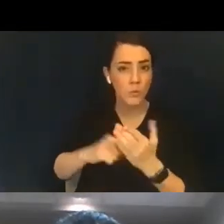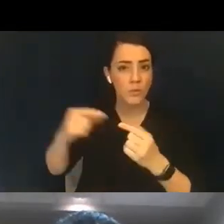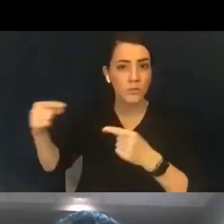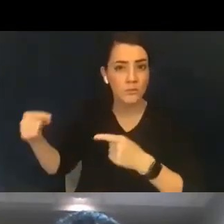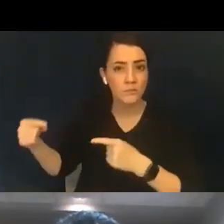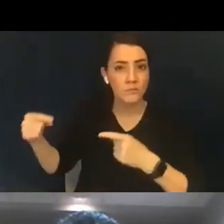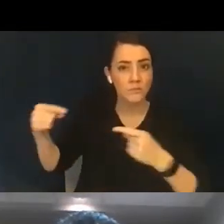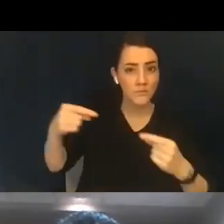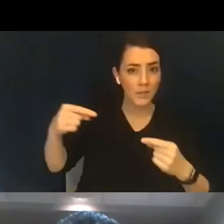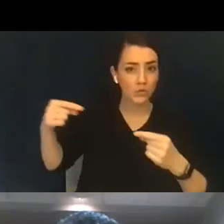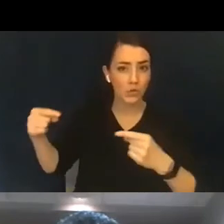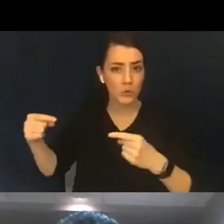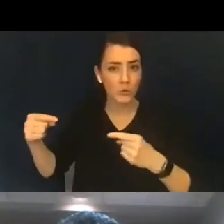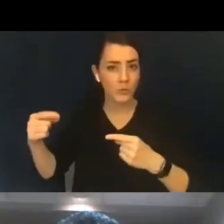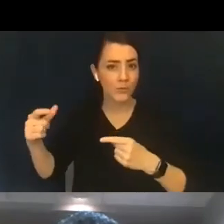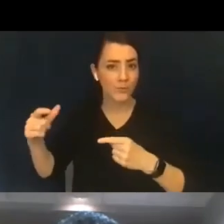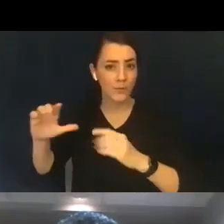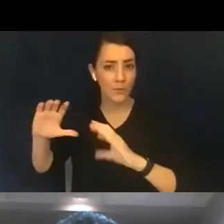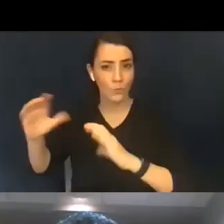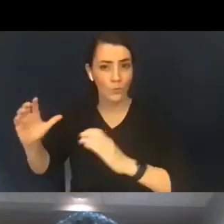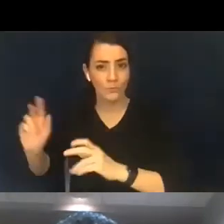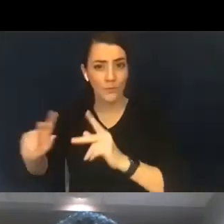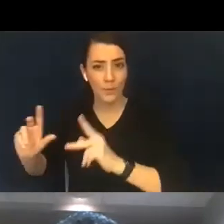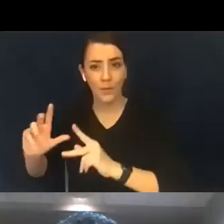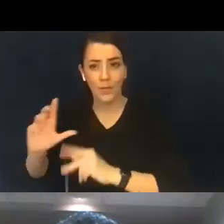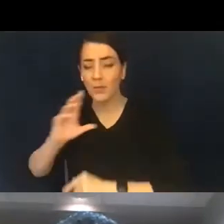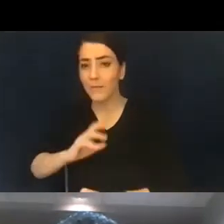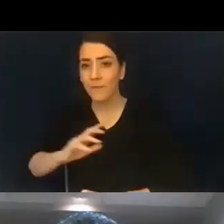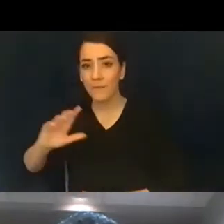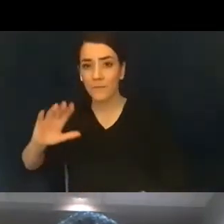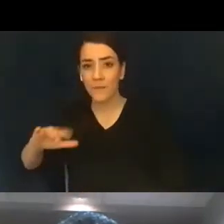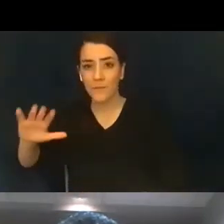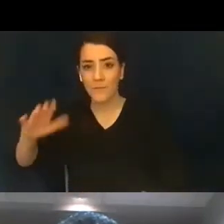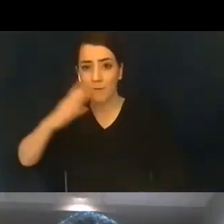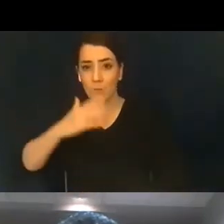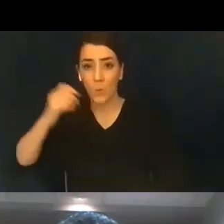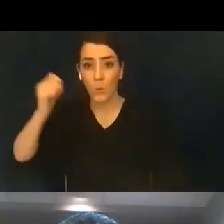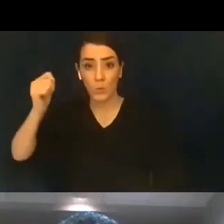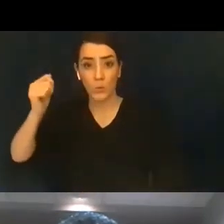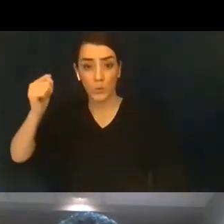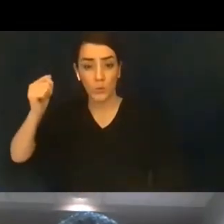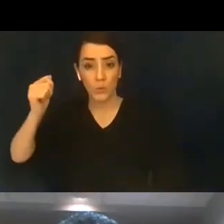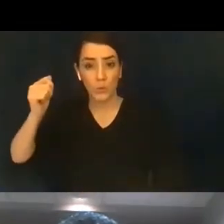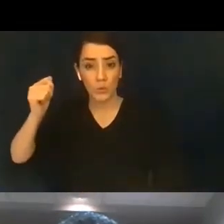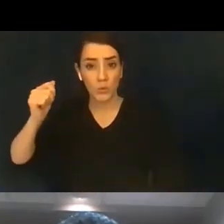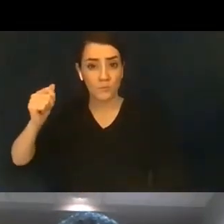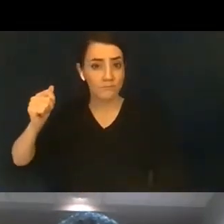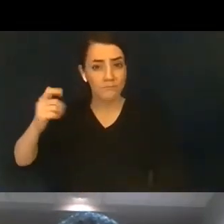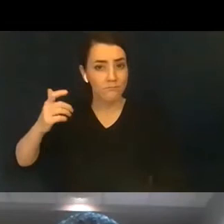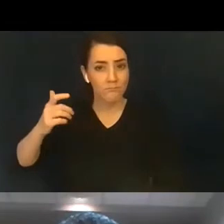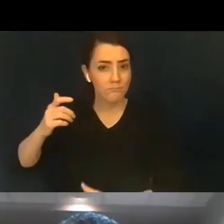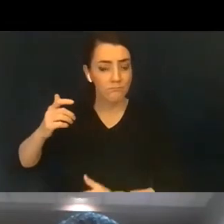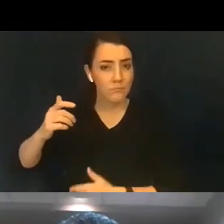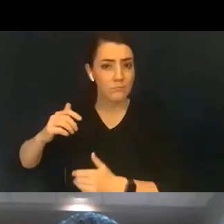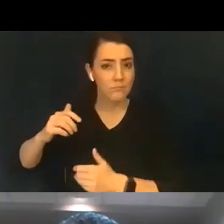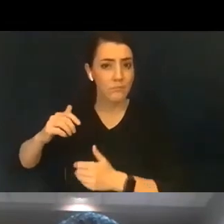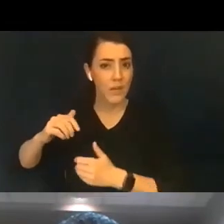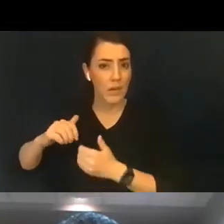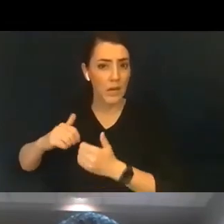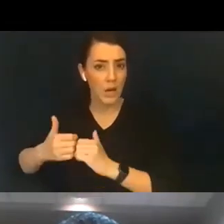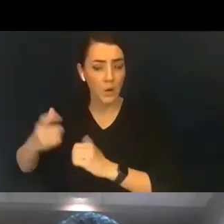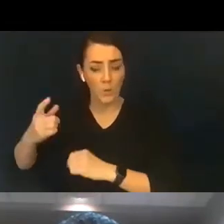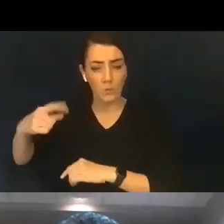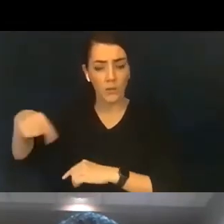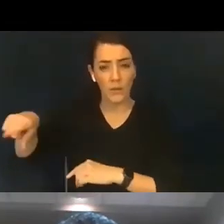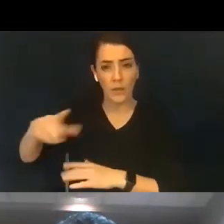55 generation has shied away in some ways from thinking about and talking about publicly perhaps